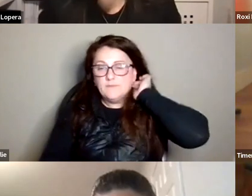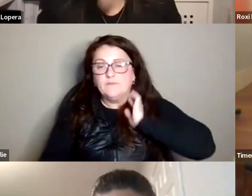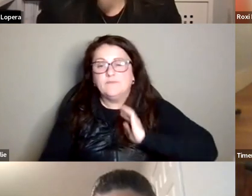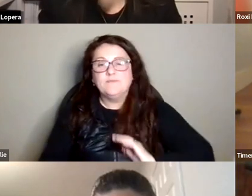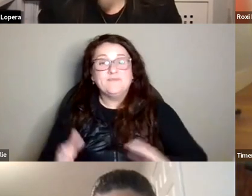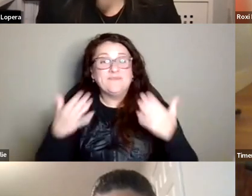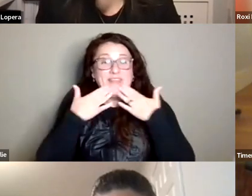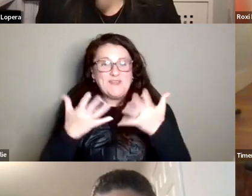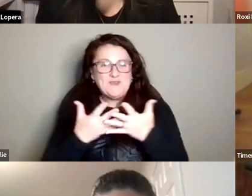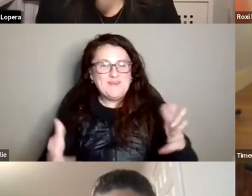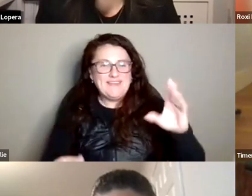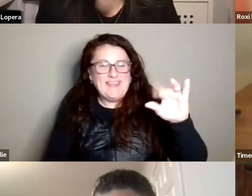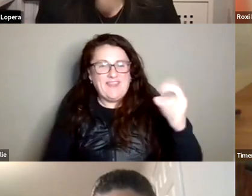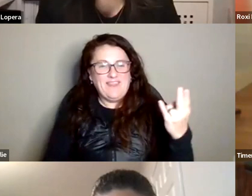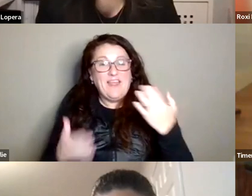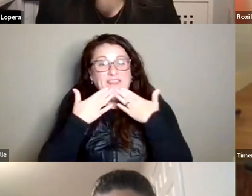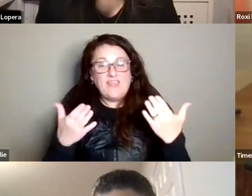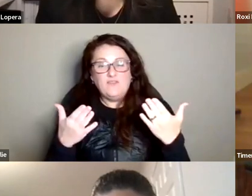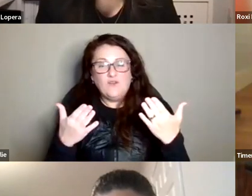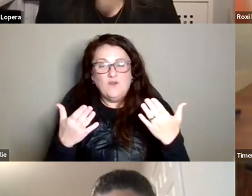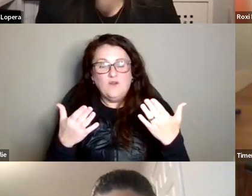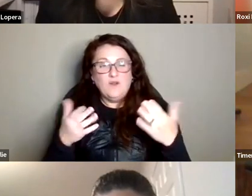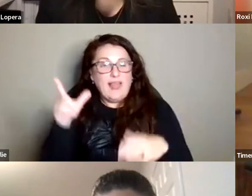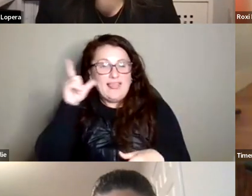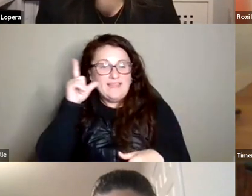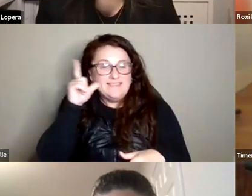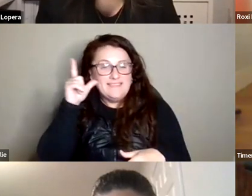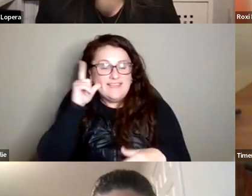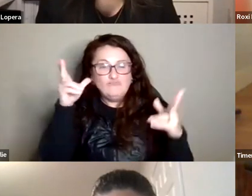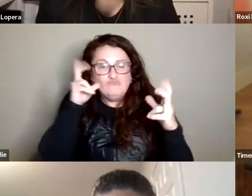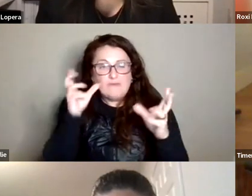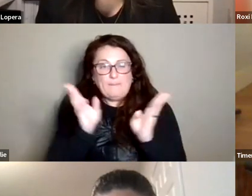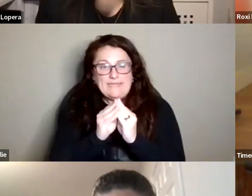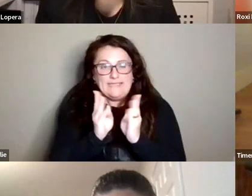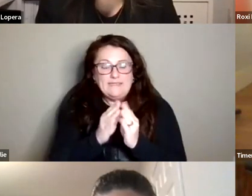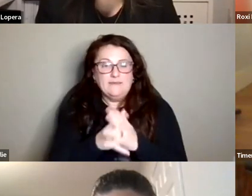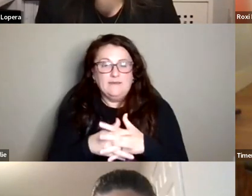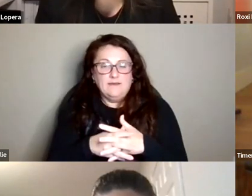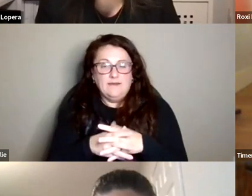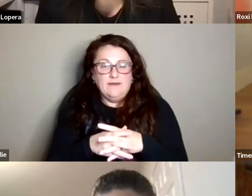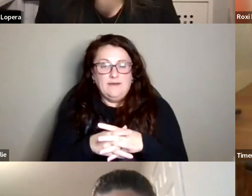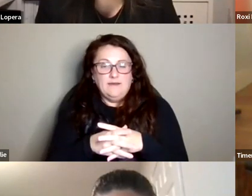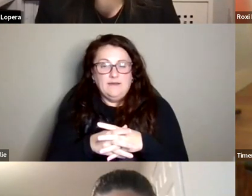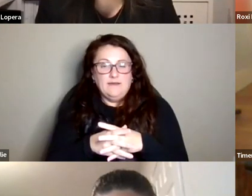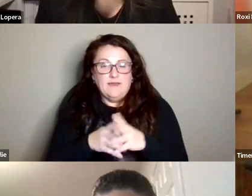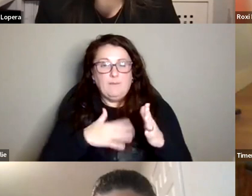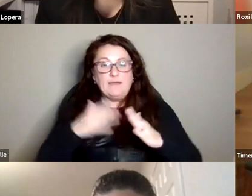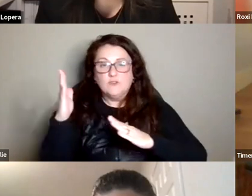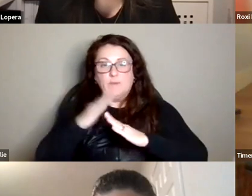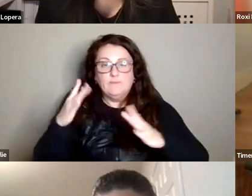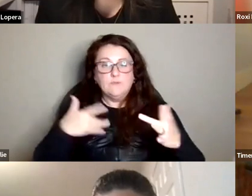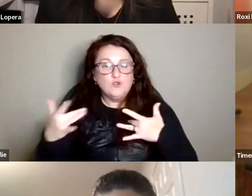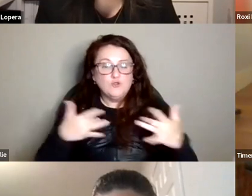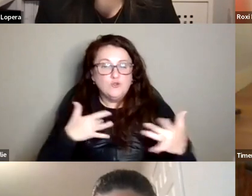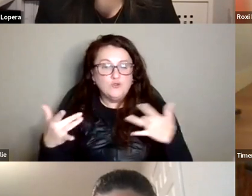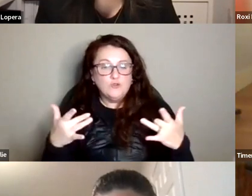Oh, thank you so much. Thank you for having this listening session. So I do believe that my number one is that